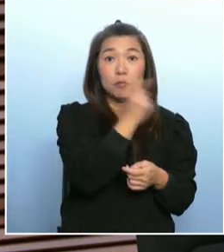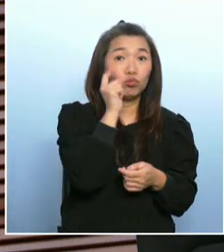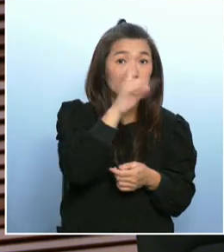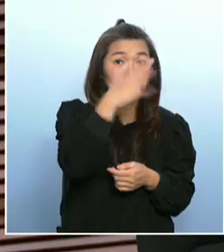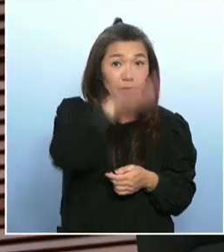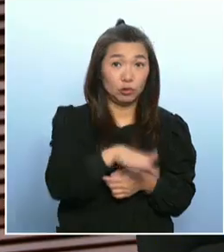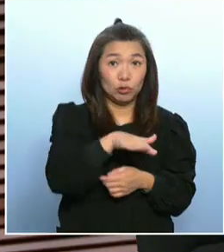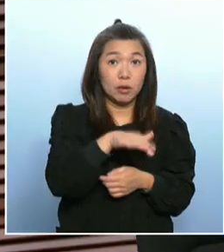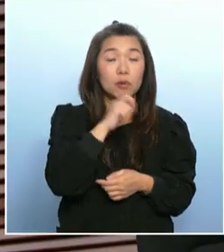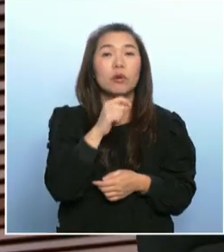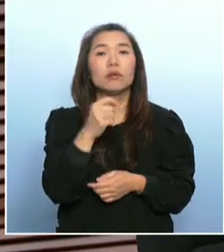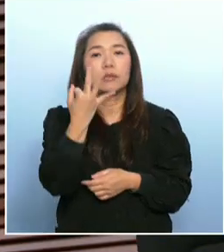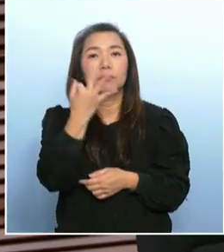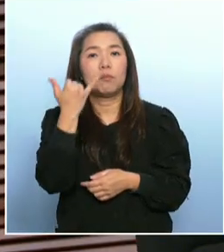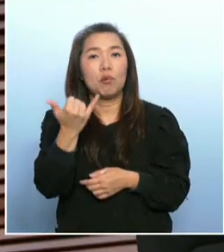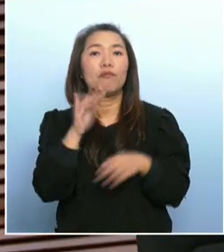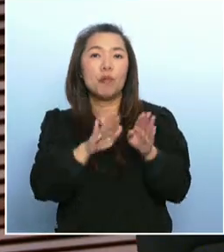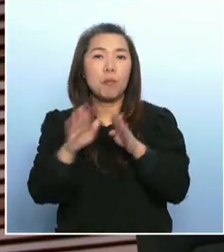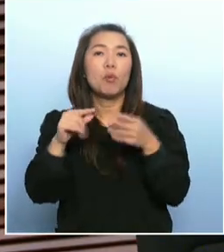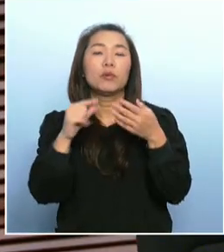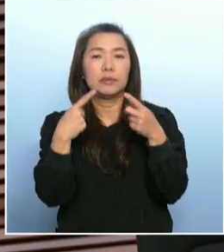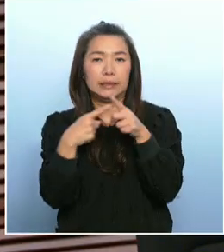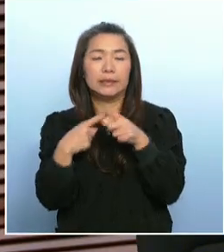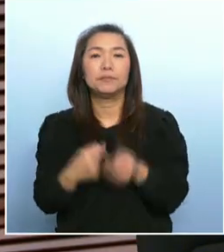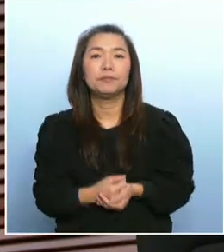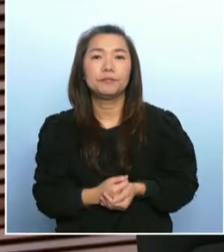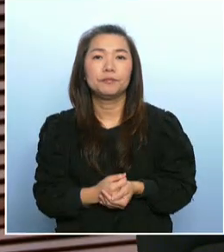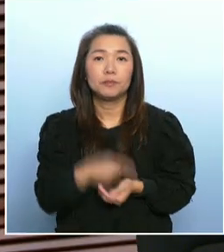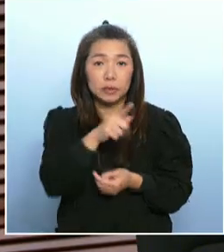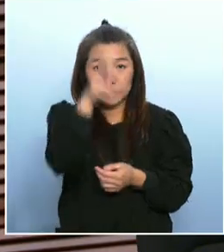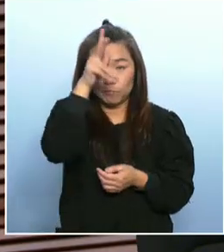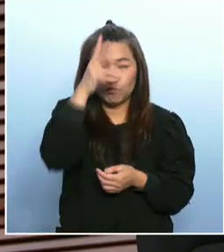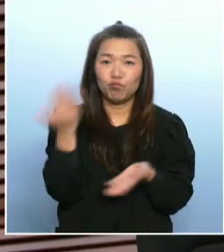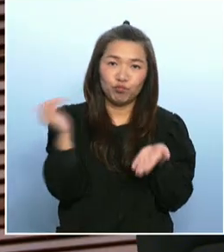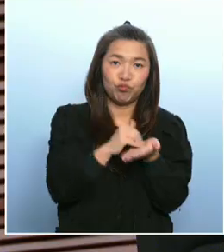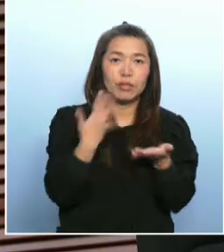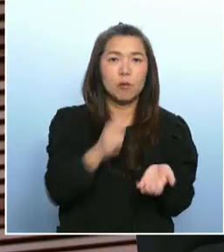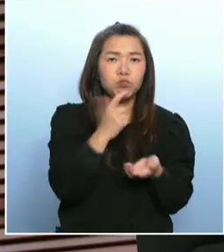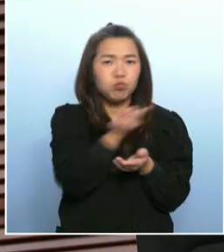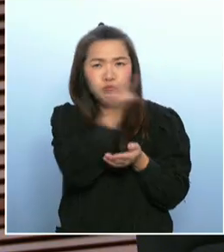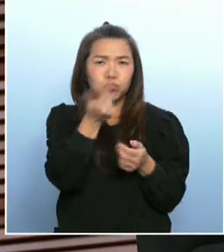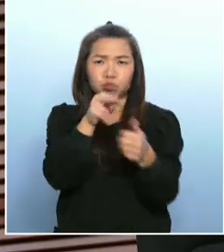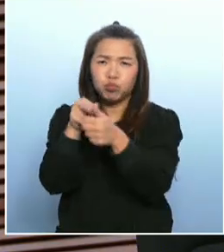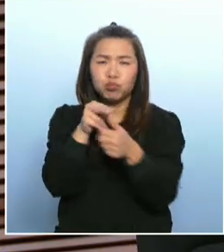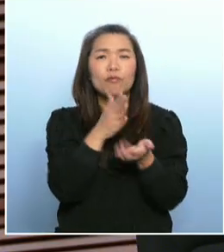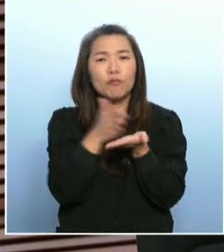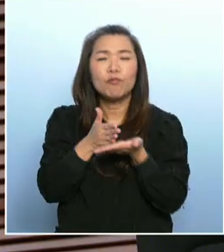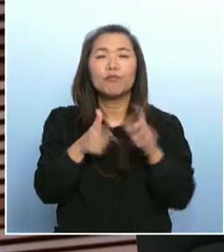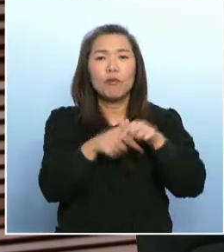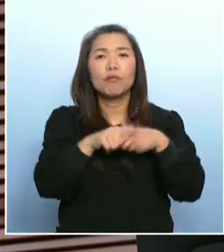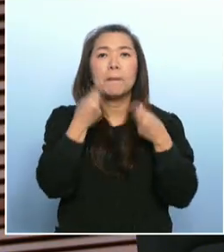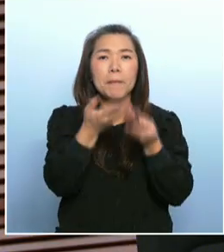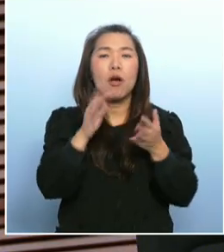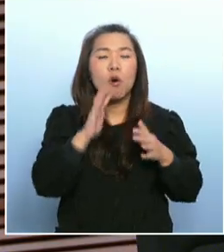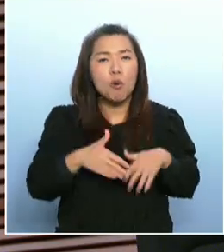guidelines. The planning standards is 36 subventive service places per 10,000 persons aged 15 or above. The government